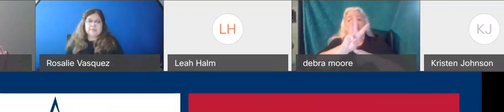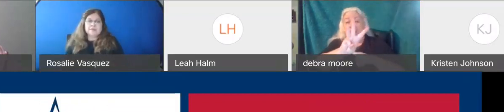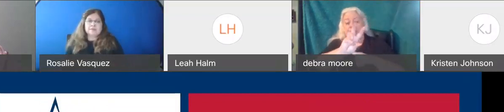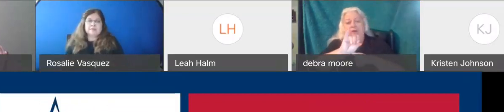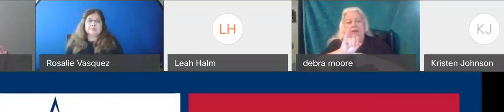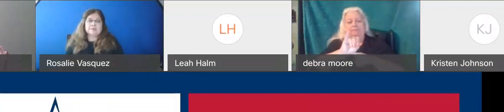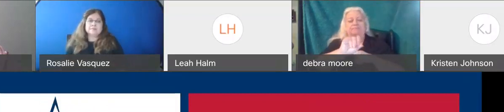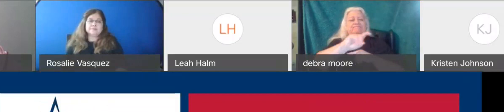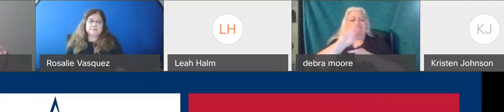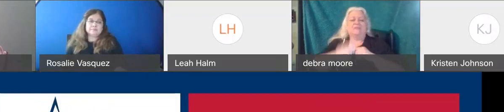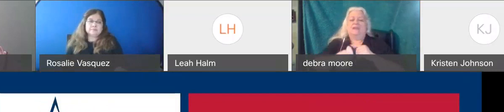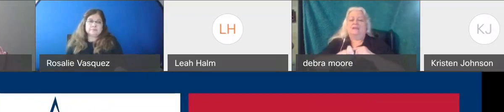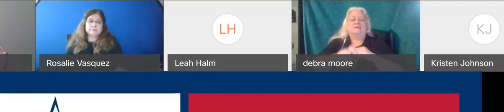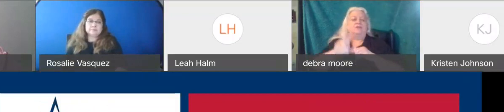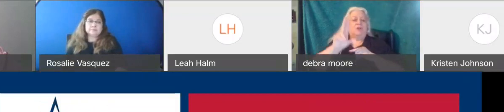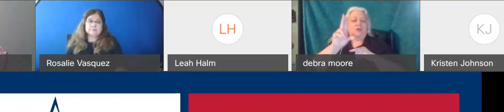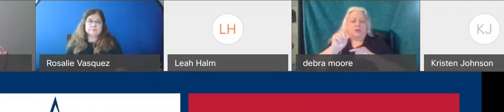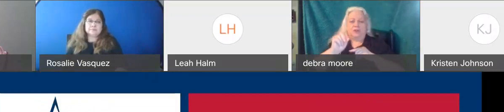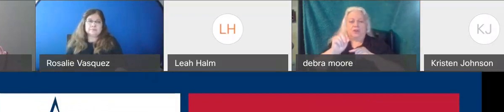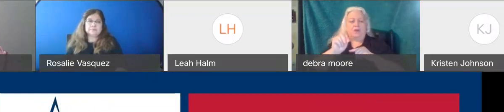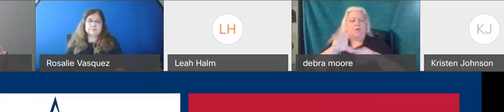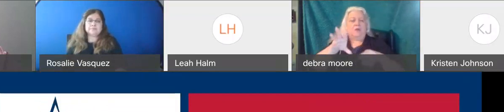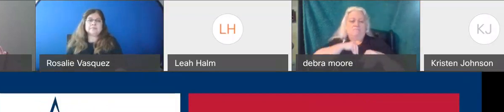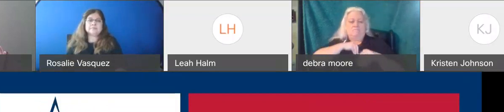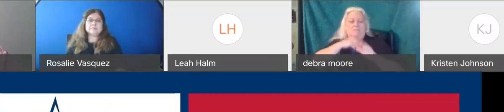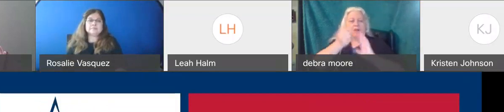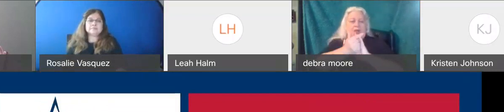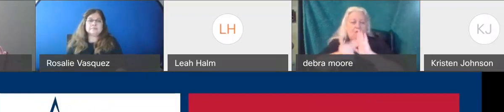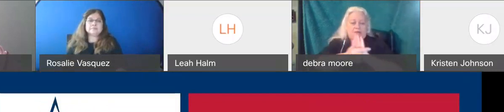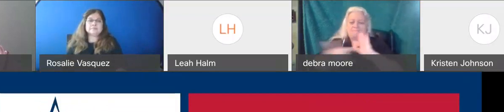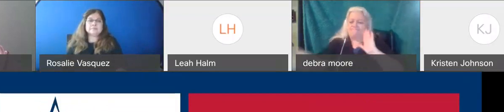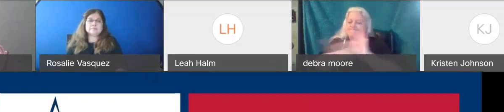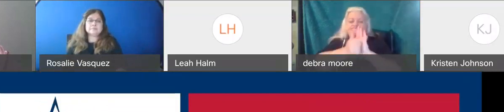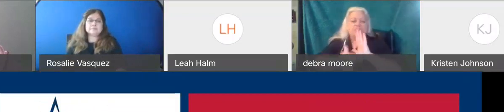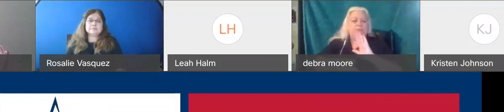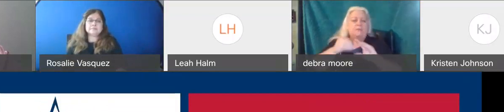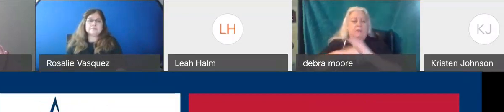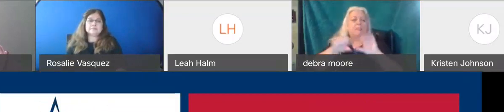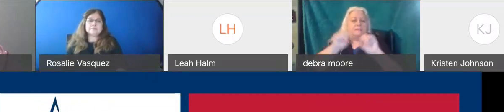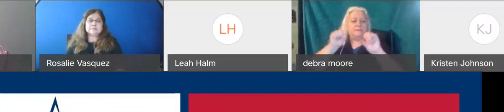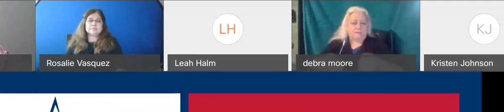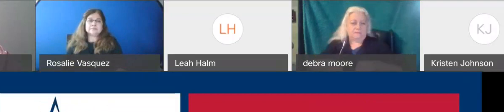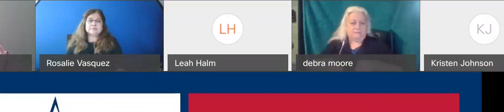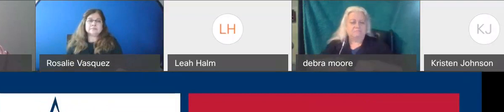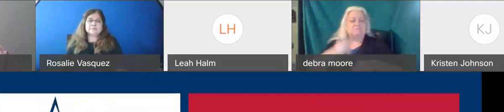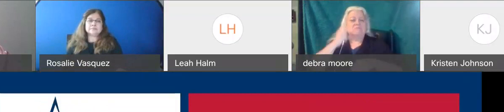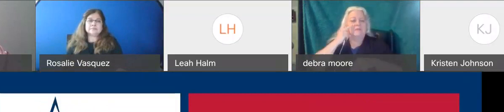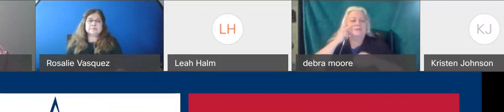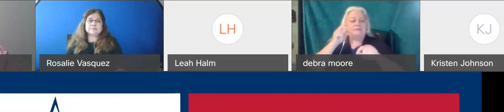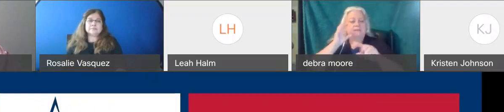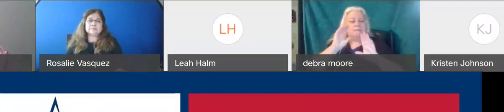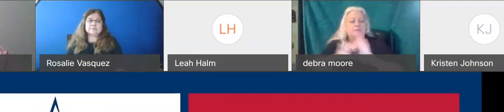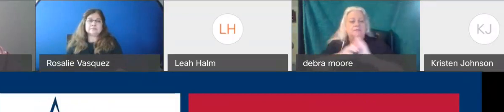tolerance law state for minors driving with any alcohol in their system. And as you can see from the slide, there are